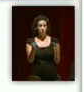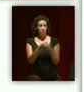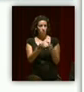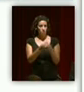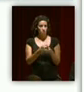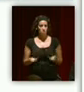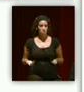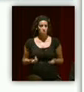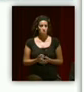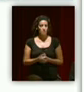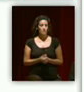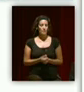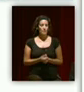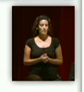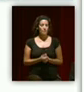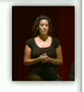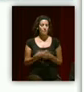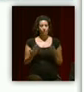a small market.